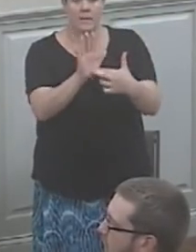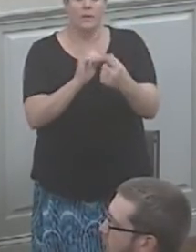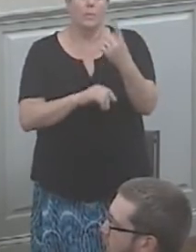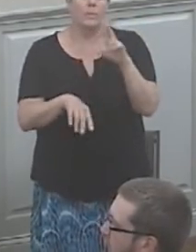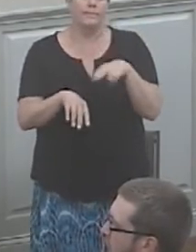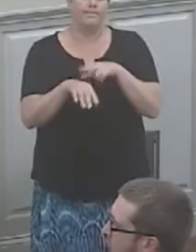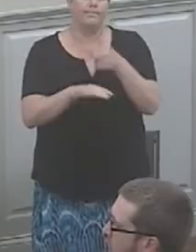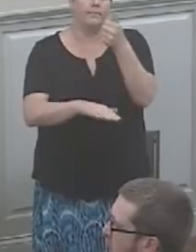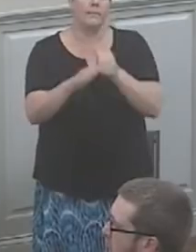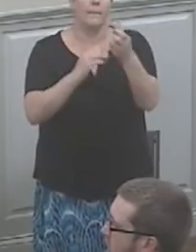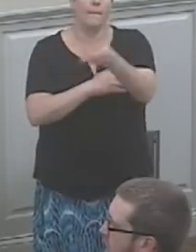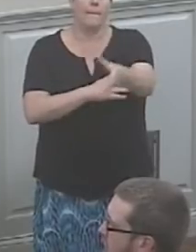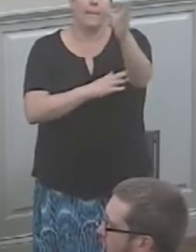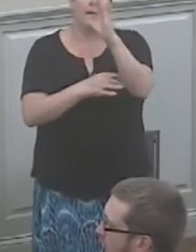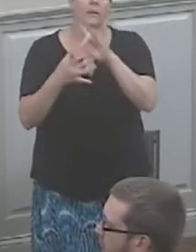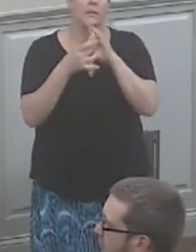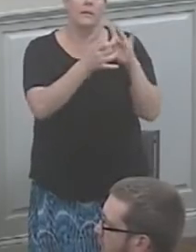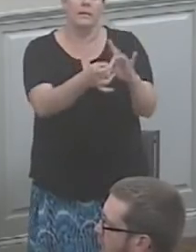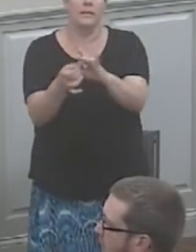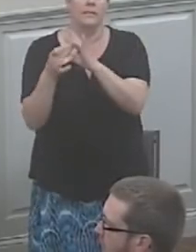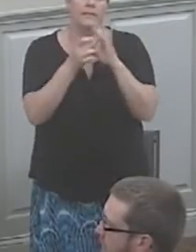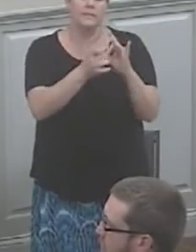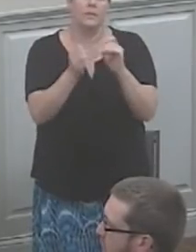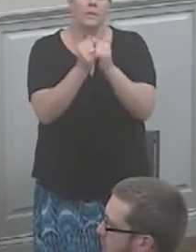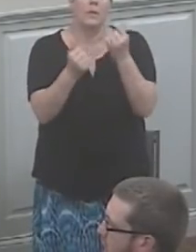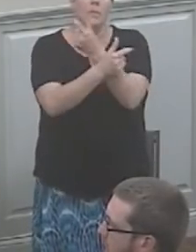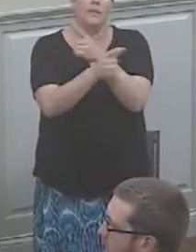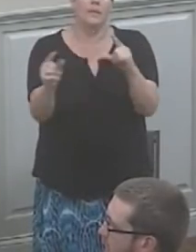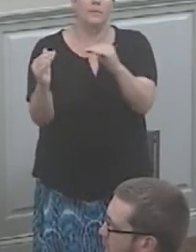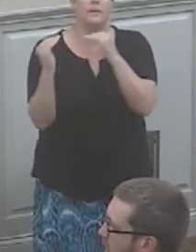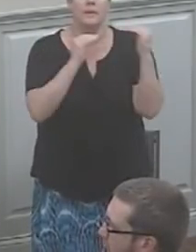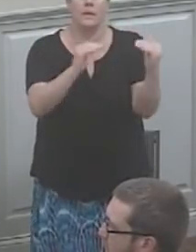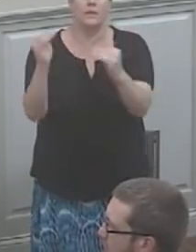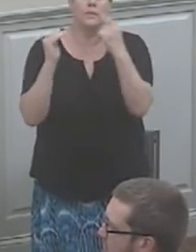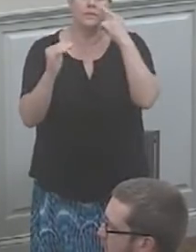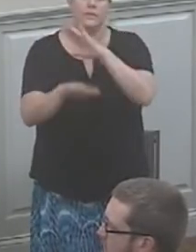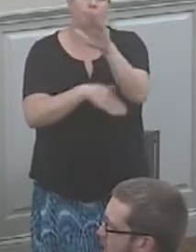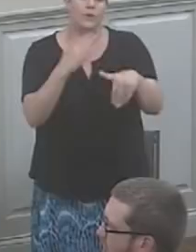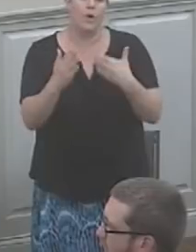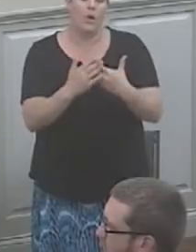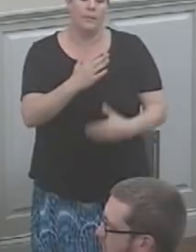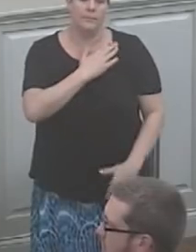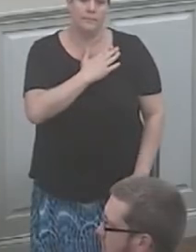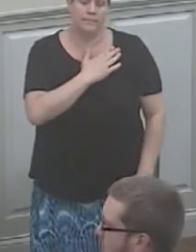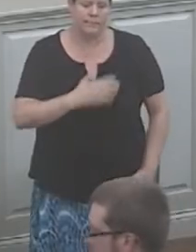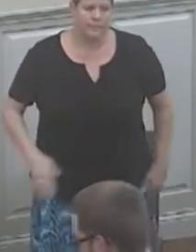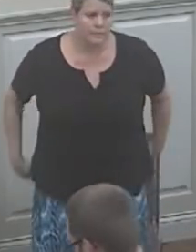stands, one nation, under God, indivisible, with liberty and justice for all.